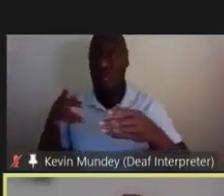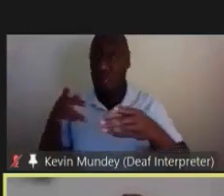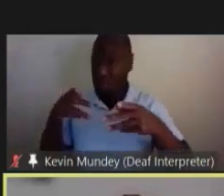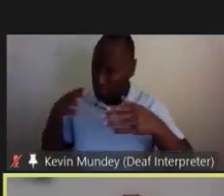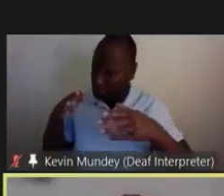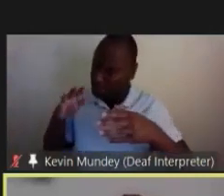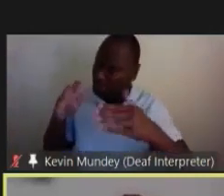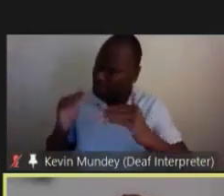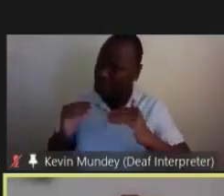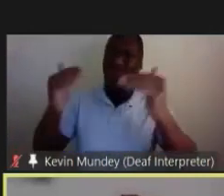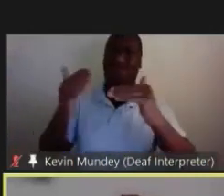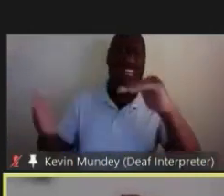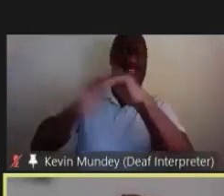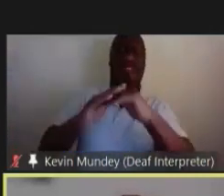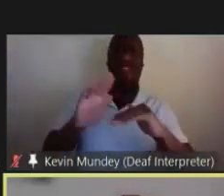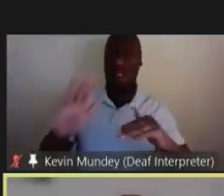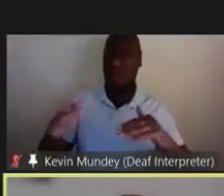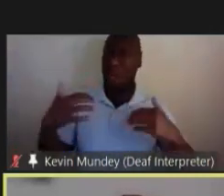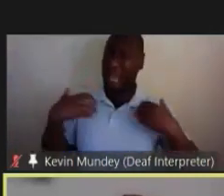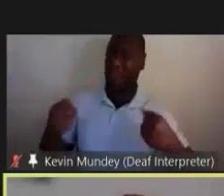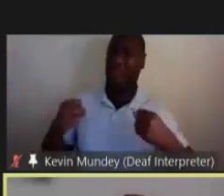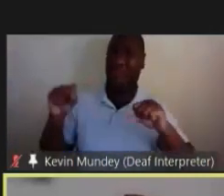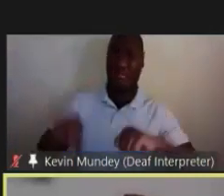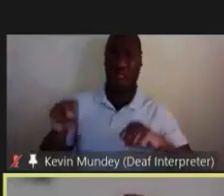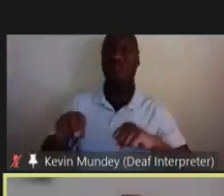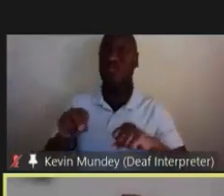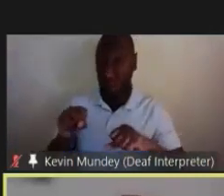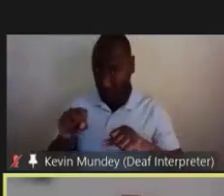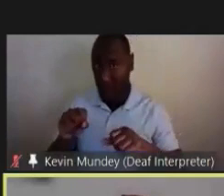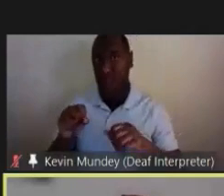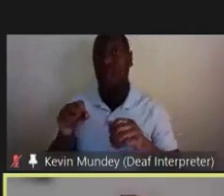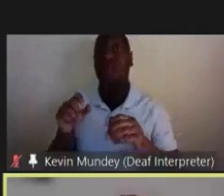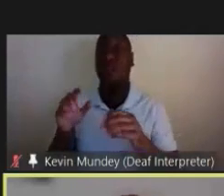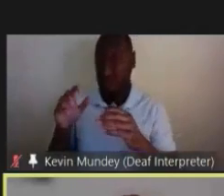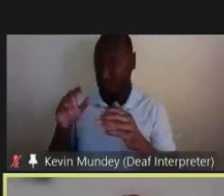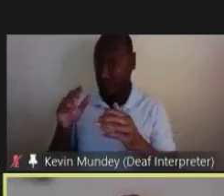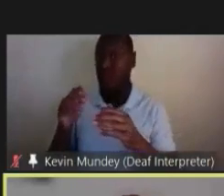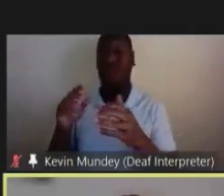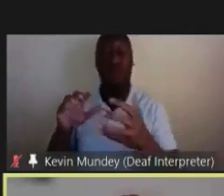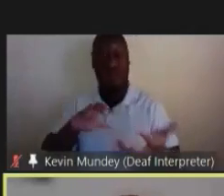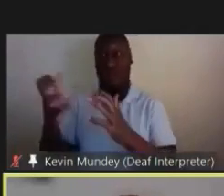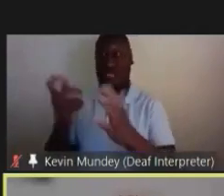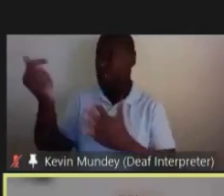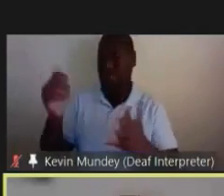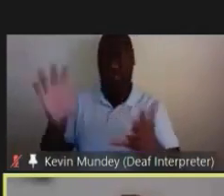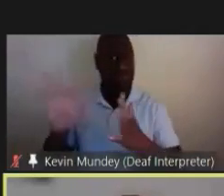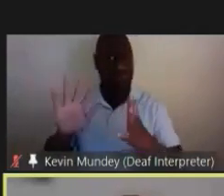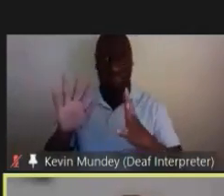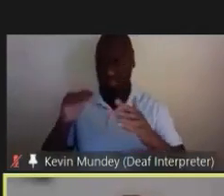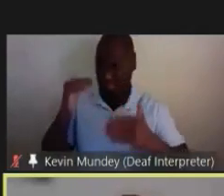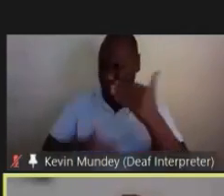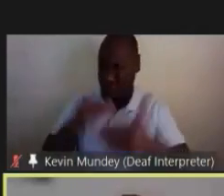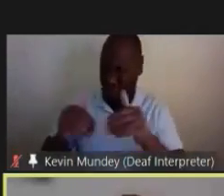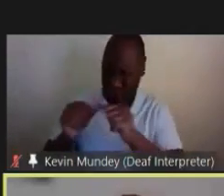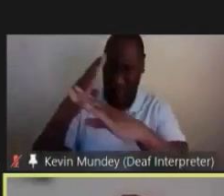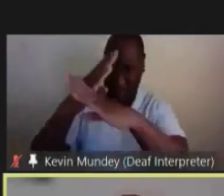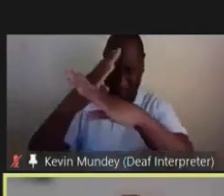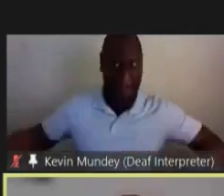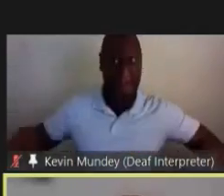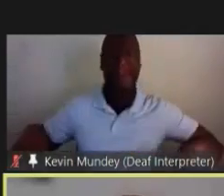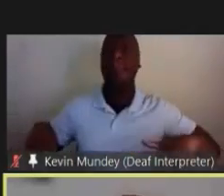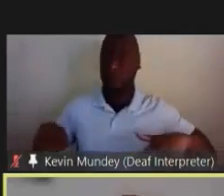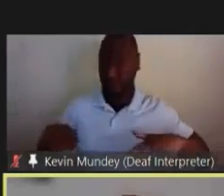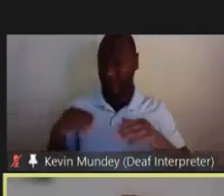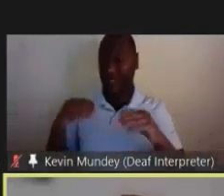potential, including eliminating disadvantage based on societal factors. Information equity means that all people